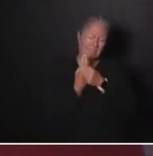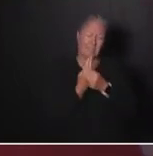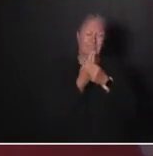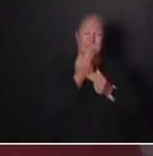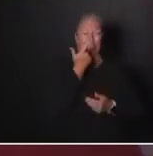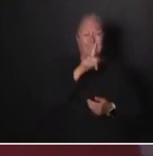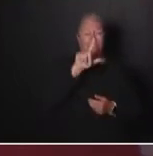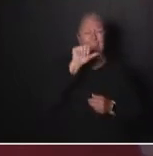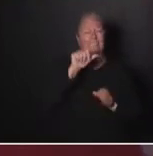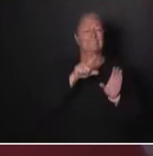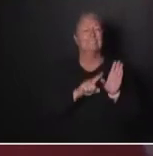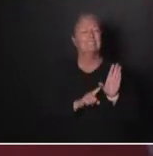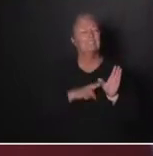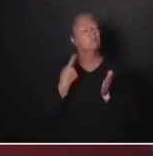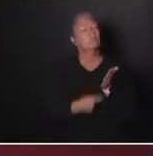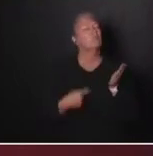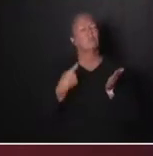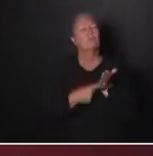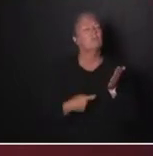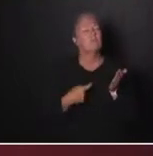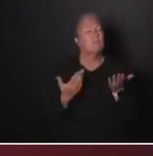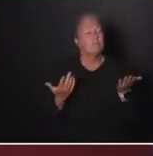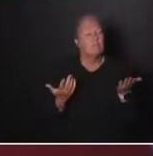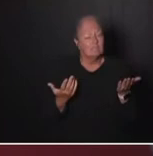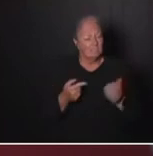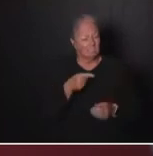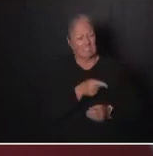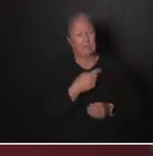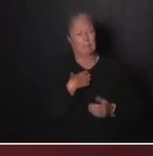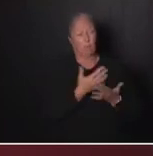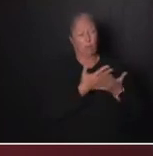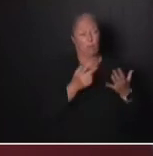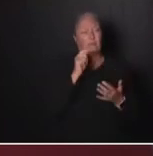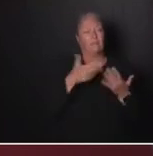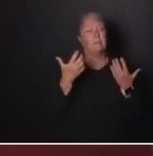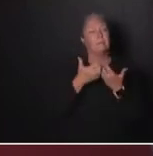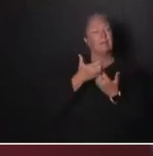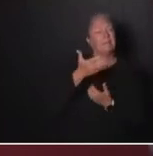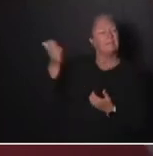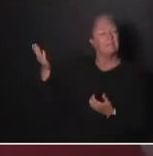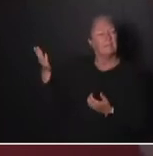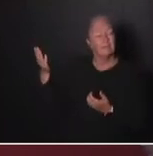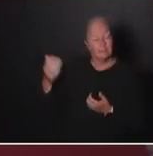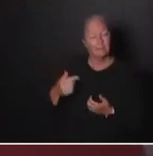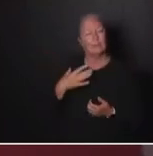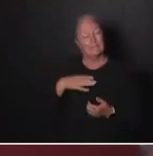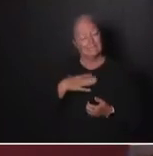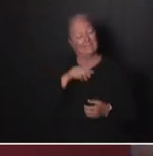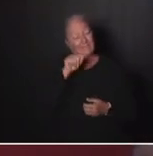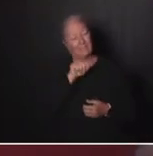years. It's longer than a lot of people get to live. So we really need this to happen.